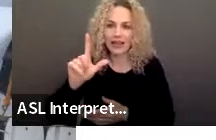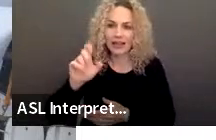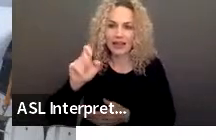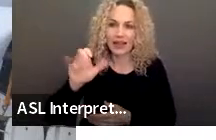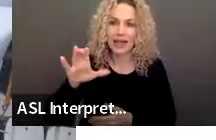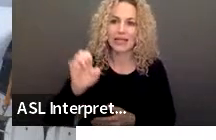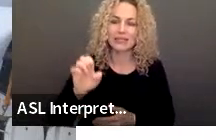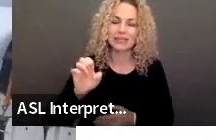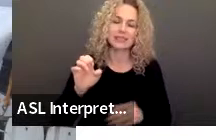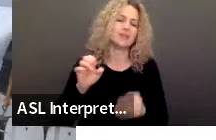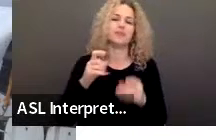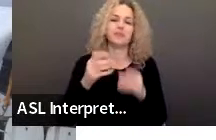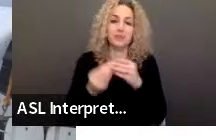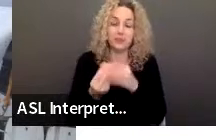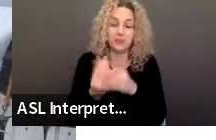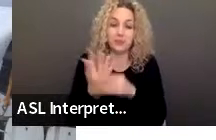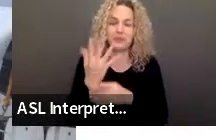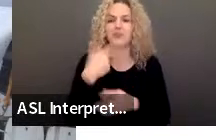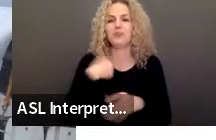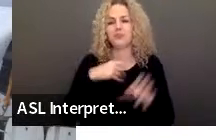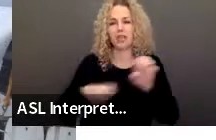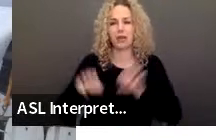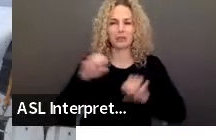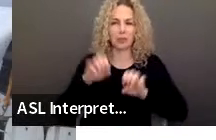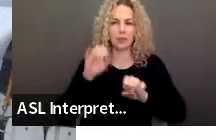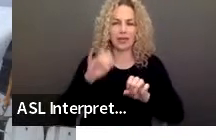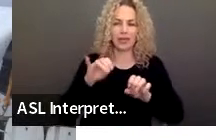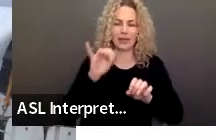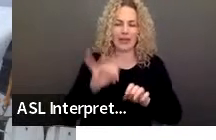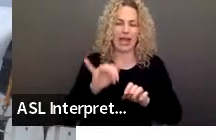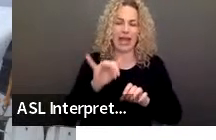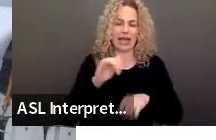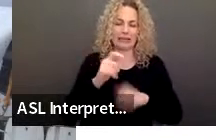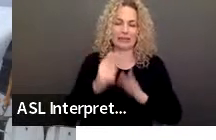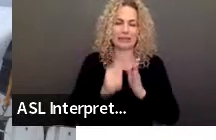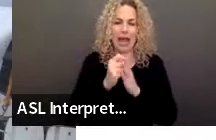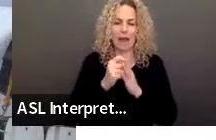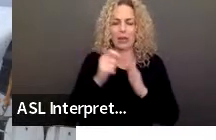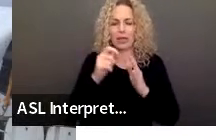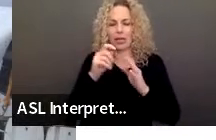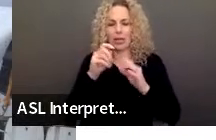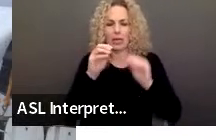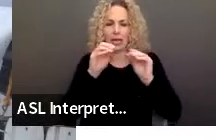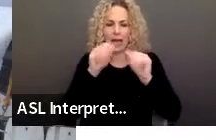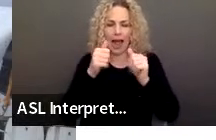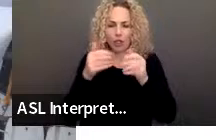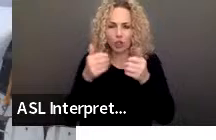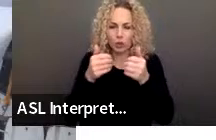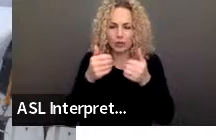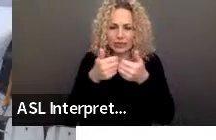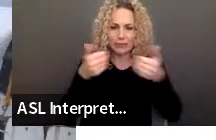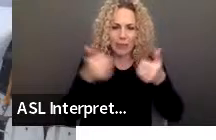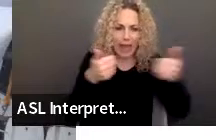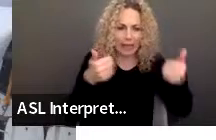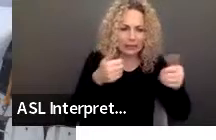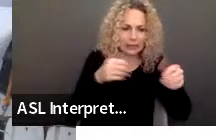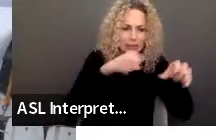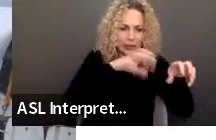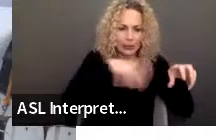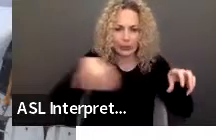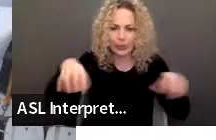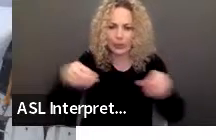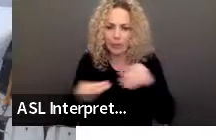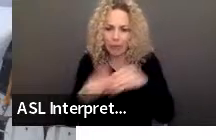on, and we were experimenting at this point with spacing of the plants and so forth. But what it also did